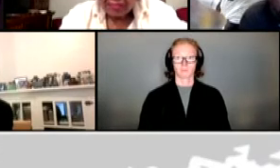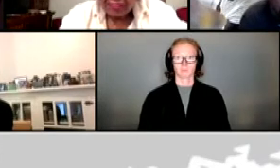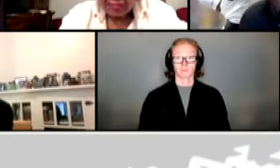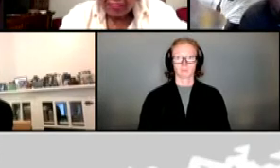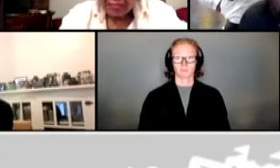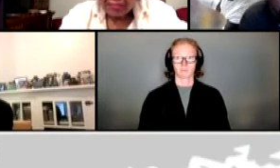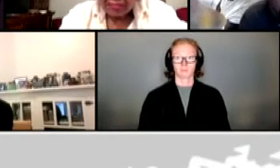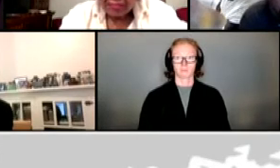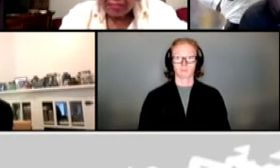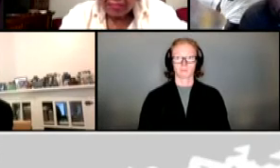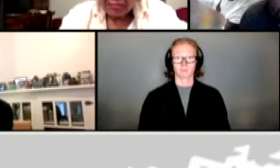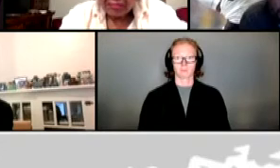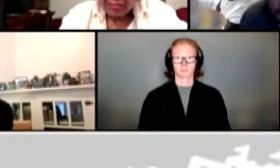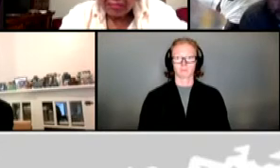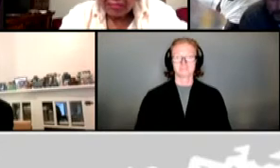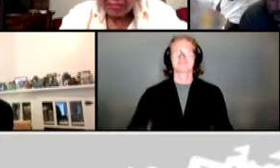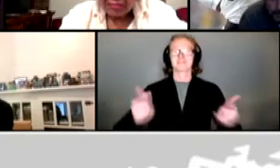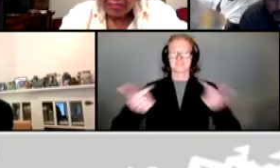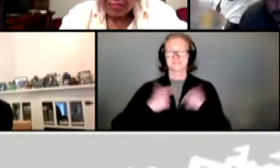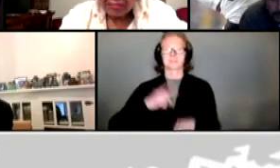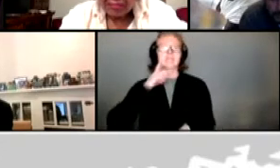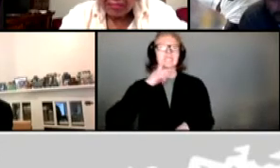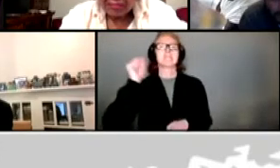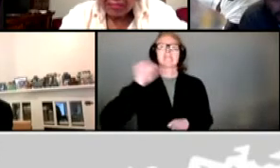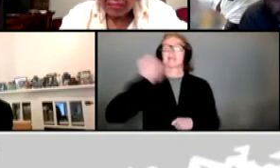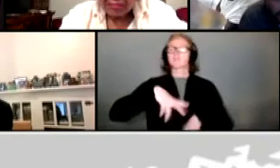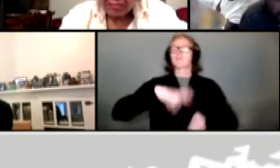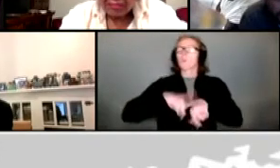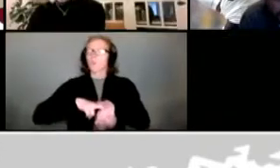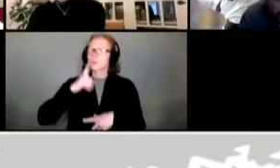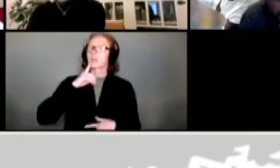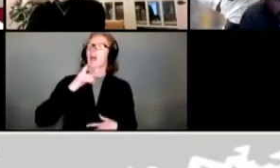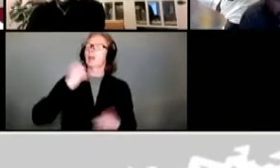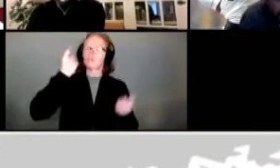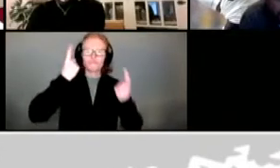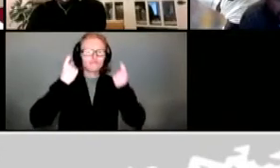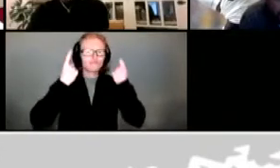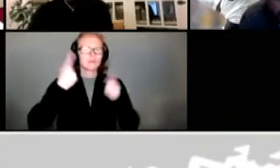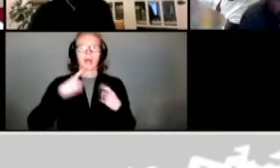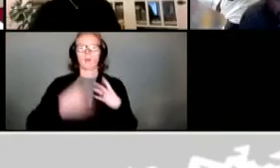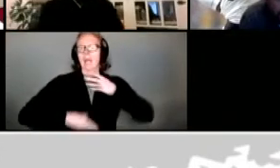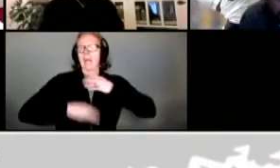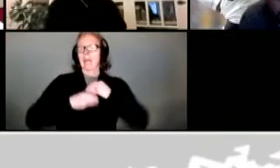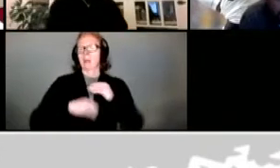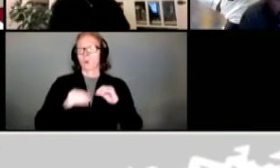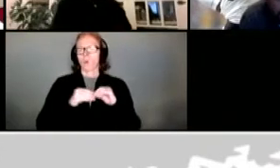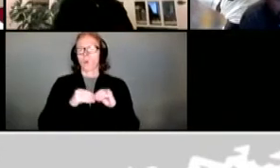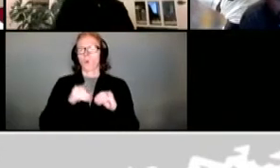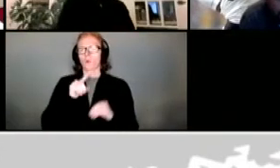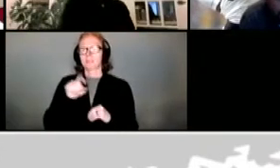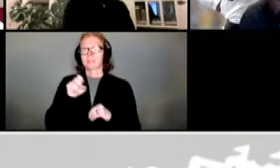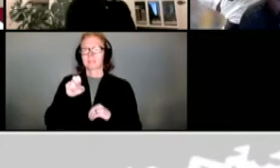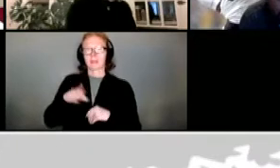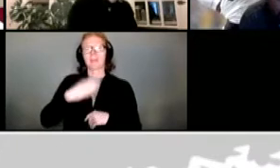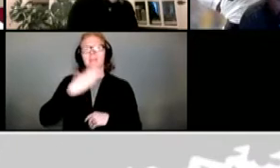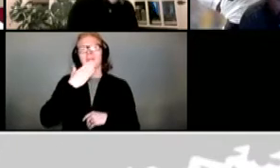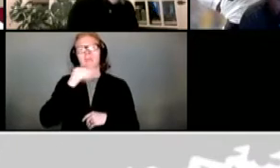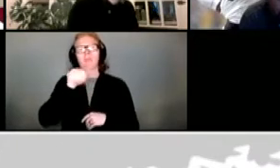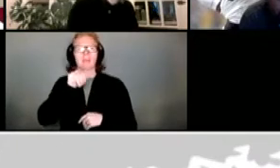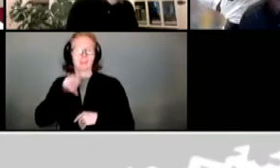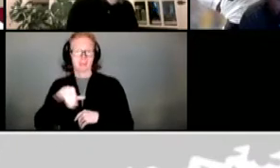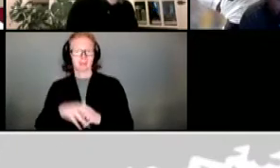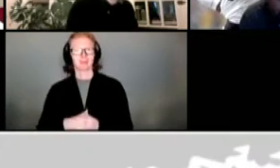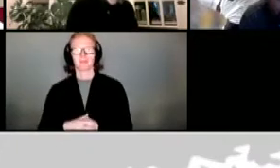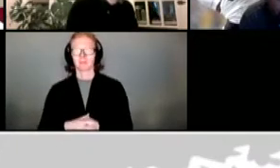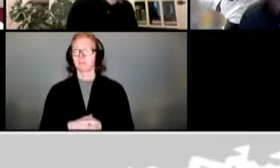you. Yes, it does. It does. And can I just add a little bit more to that end too? Because I really appreciate that, Amy.